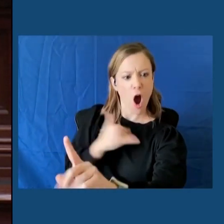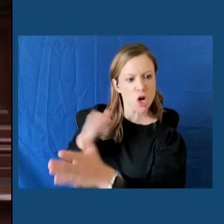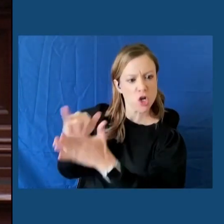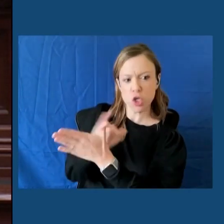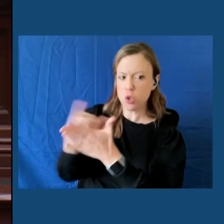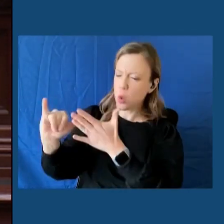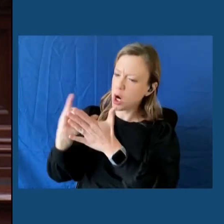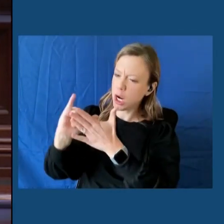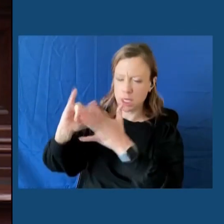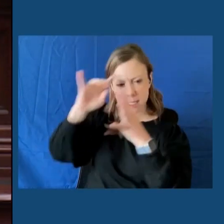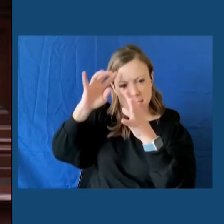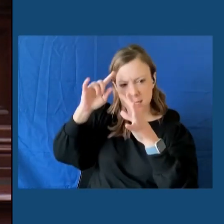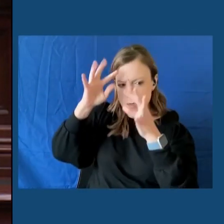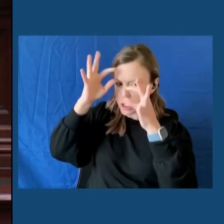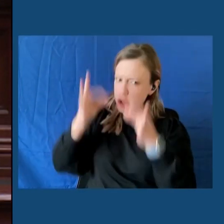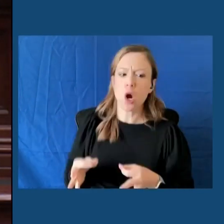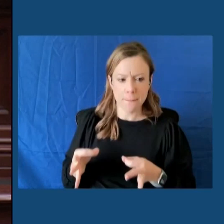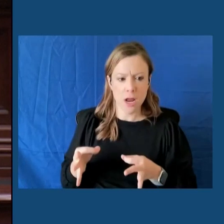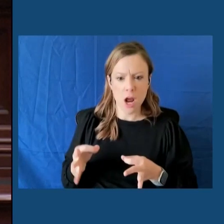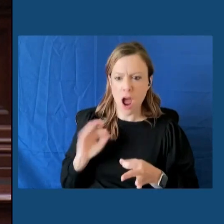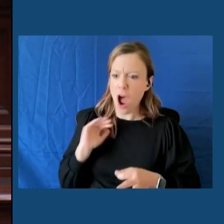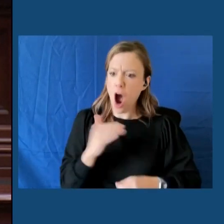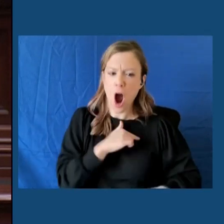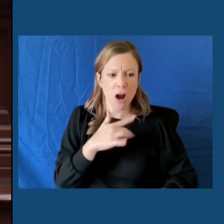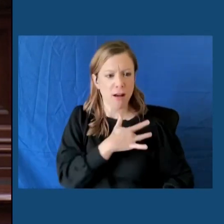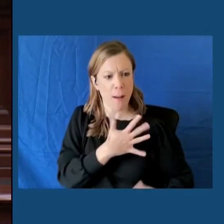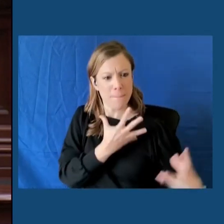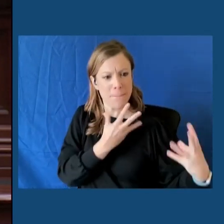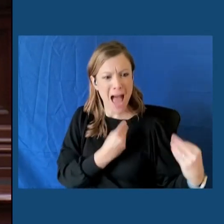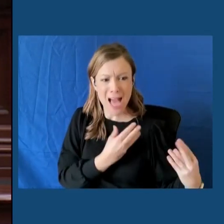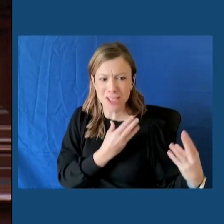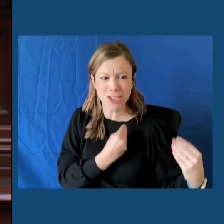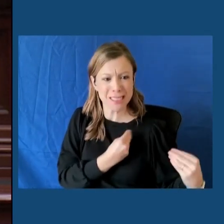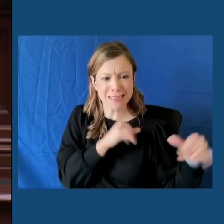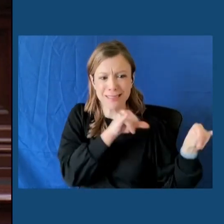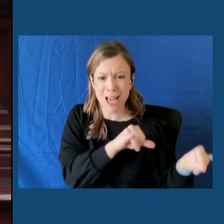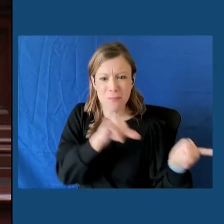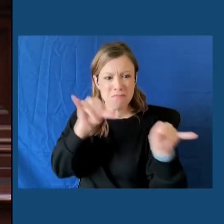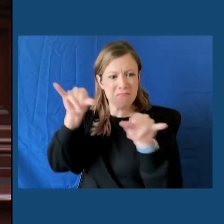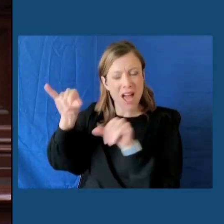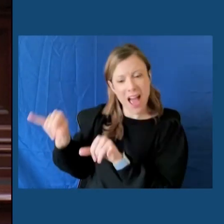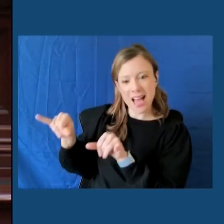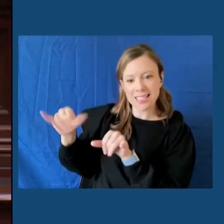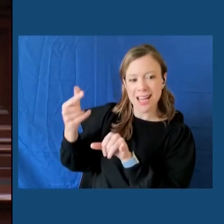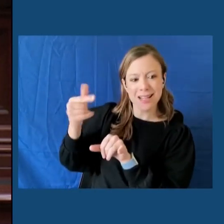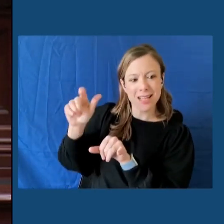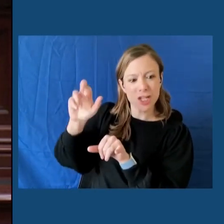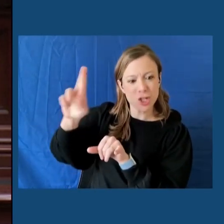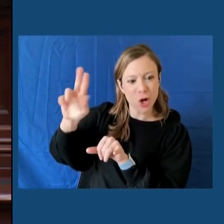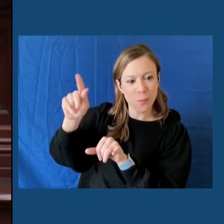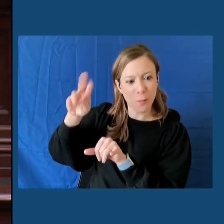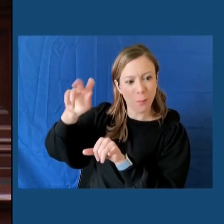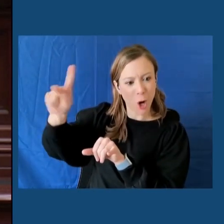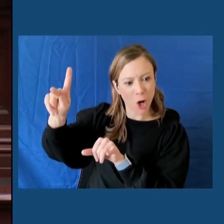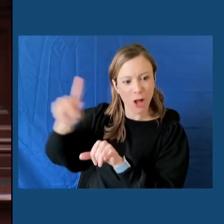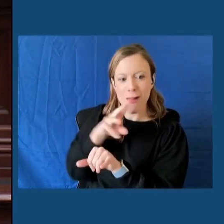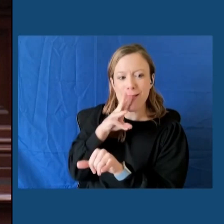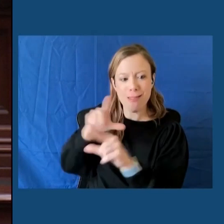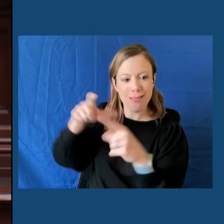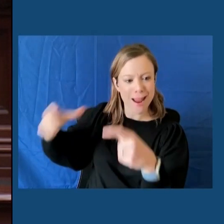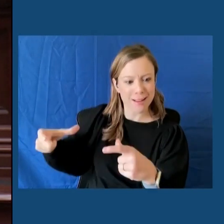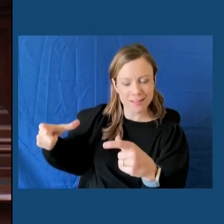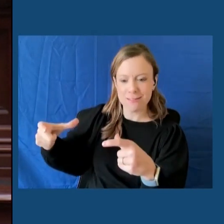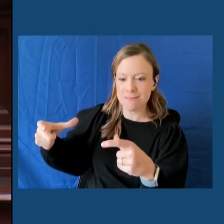and our compassion runs as deep as glacier-carved Seneca Lake. In our state,